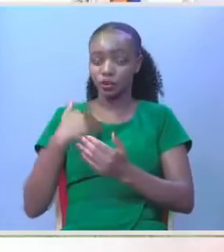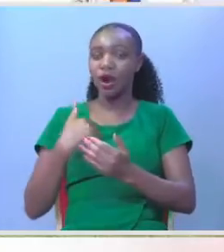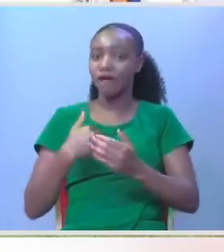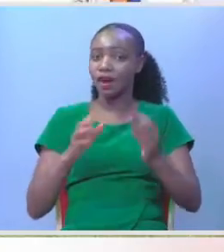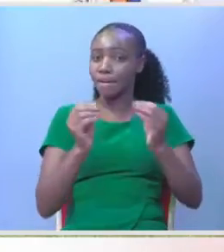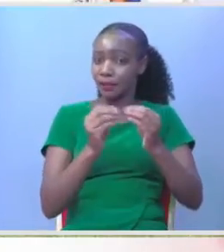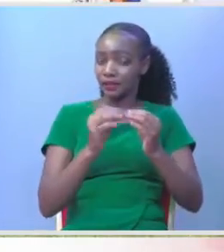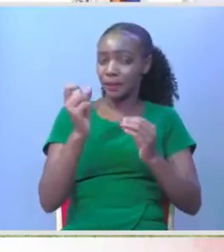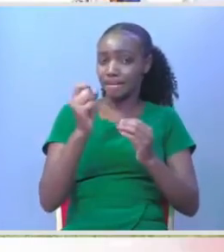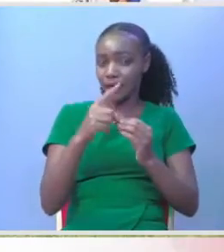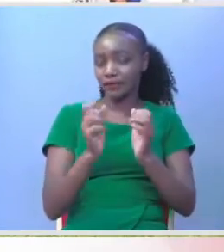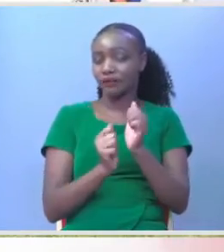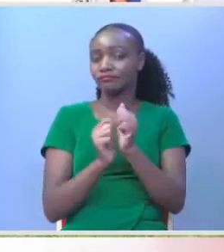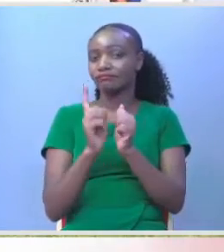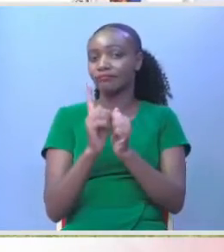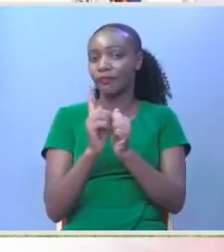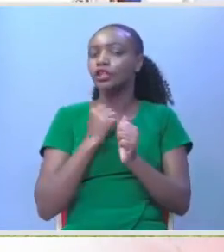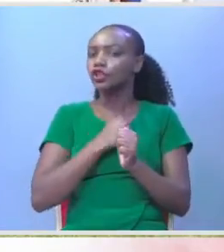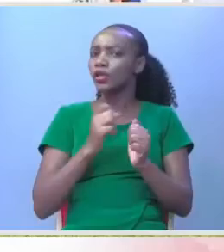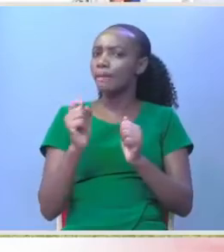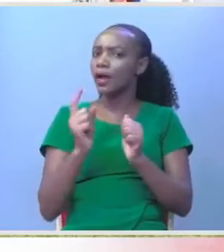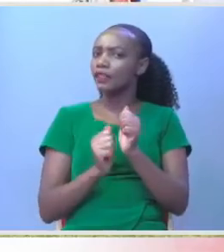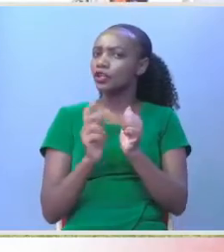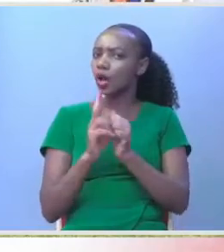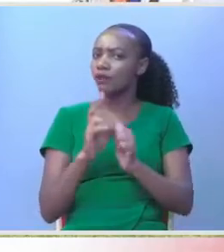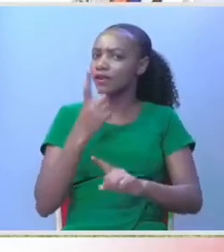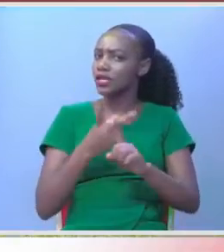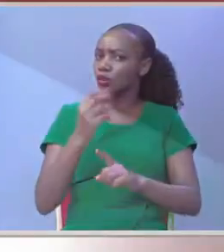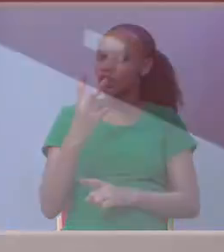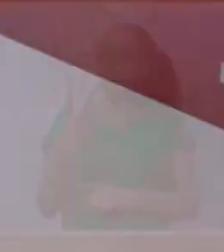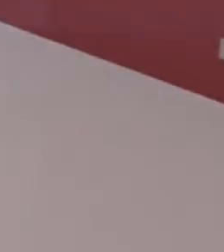primaries in December this year. Elizabeth Mutuku, TV 47.